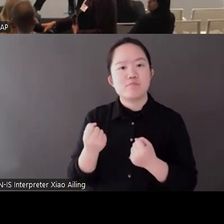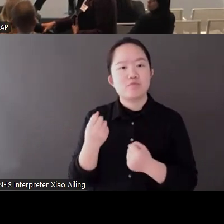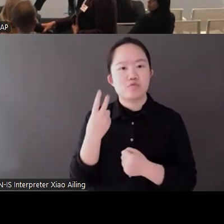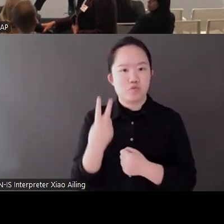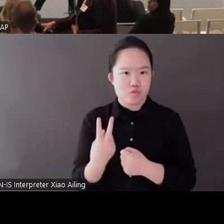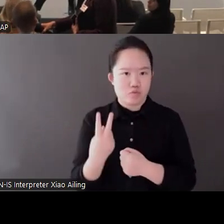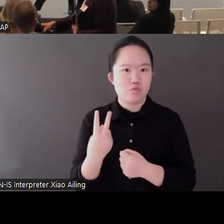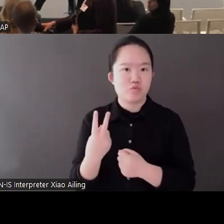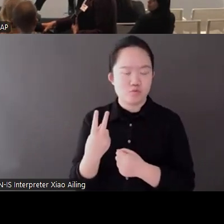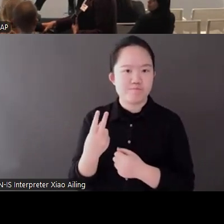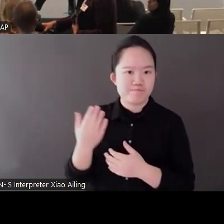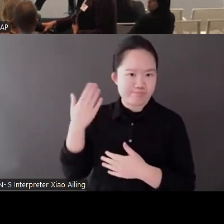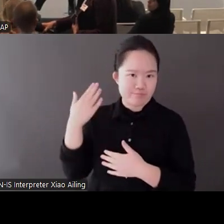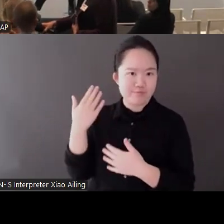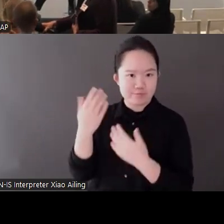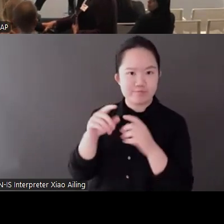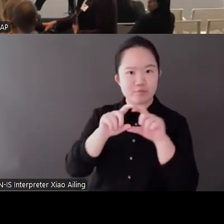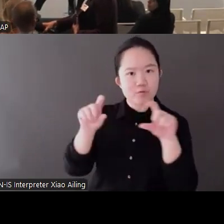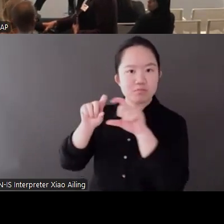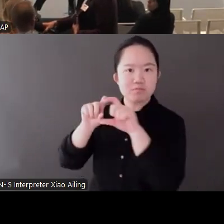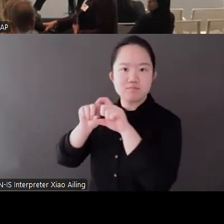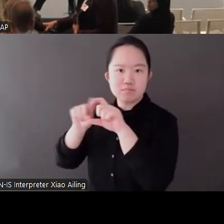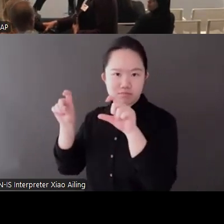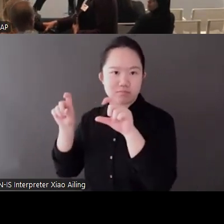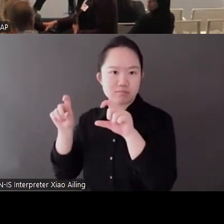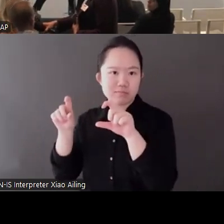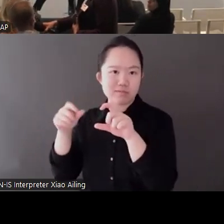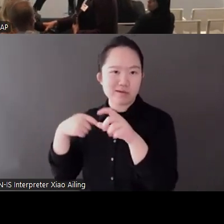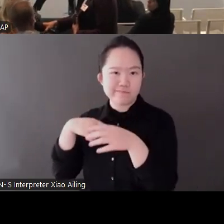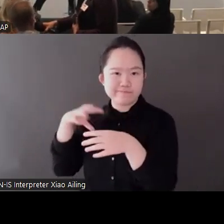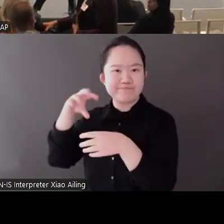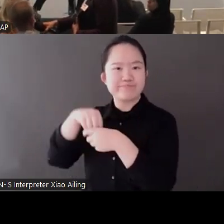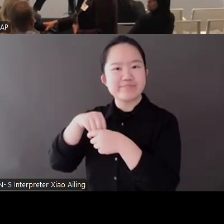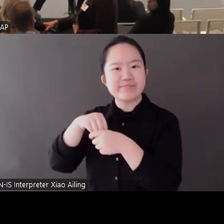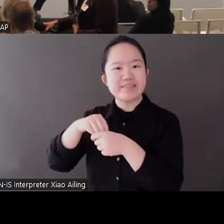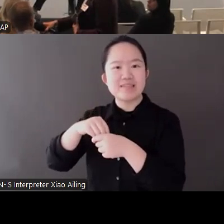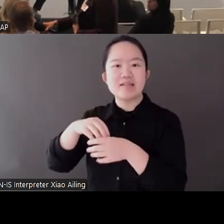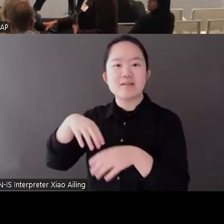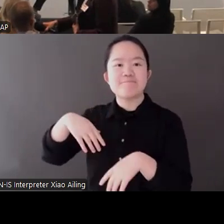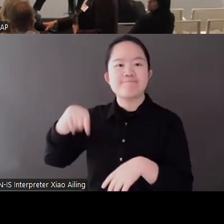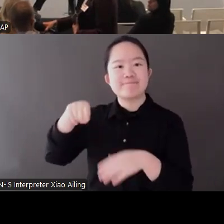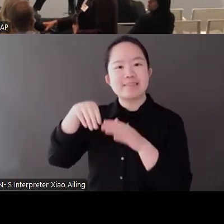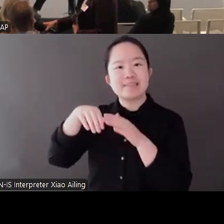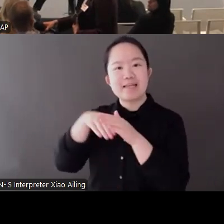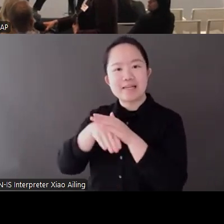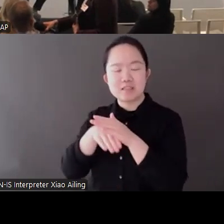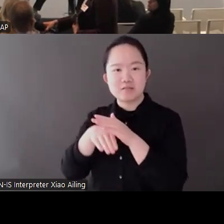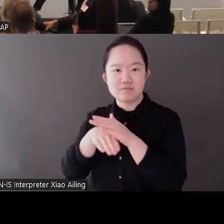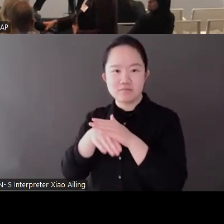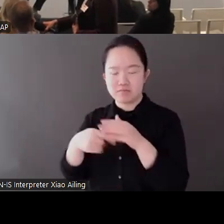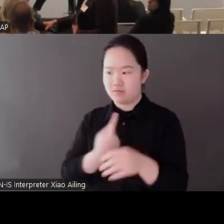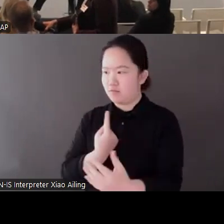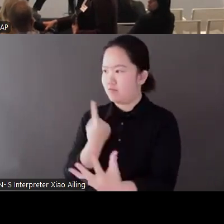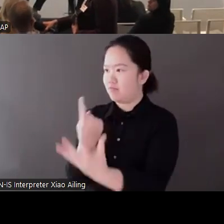expert in the organization, and but I mean, I wasn't yet certified. There was talk that I might get